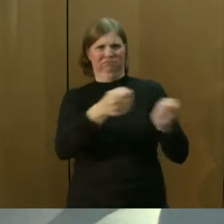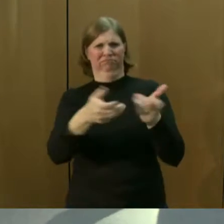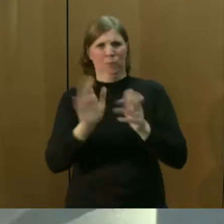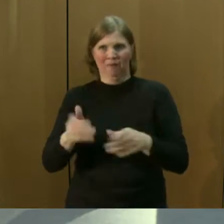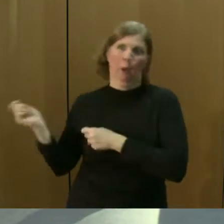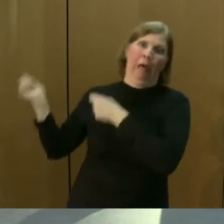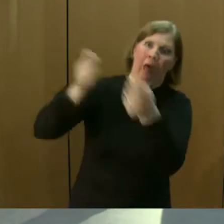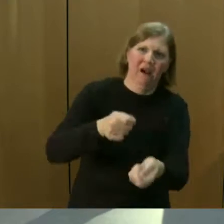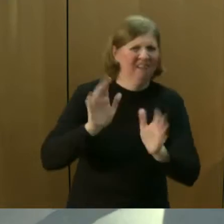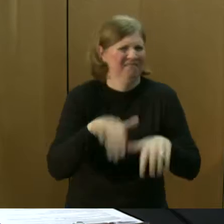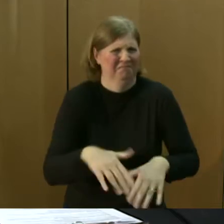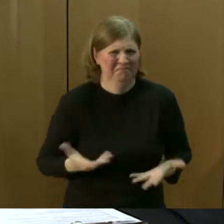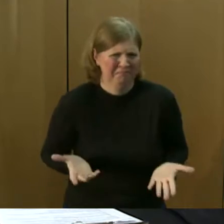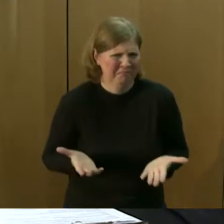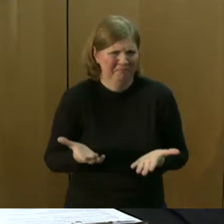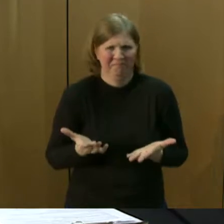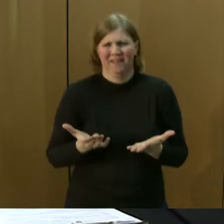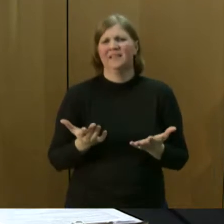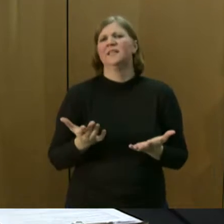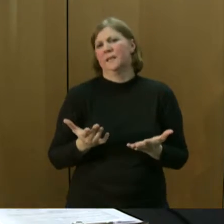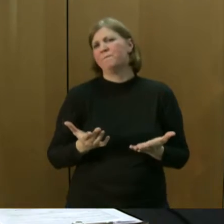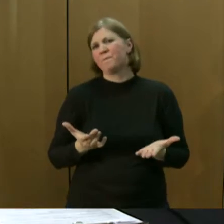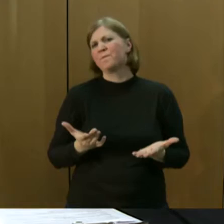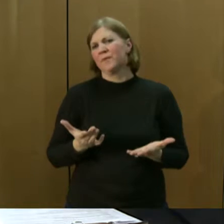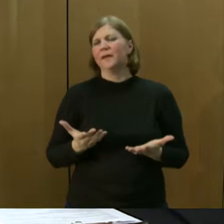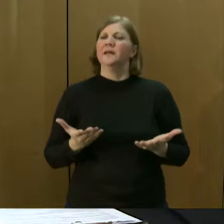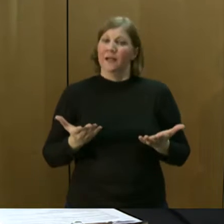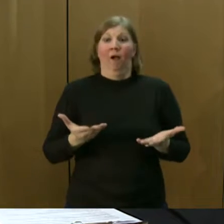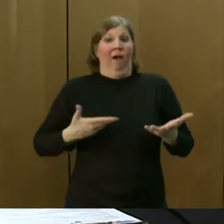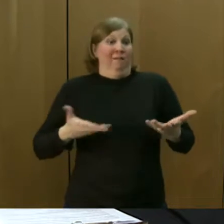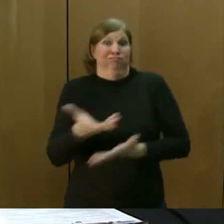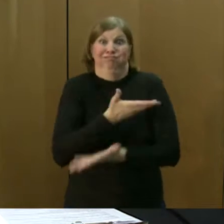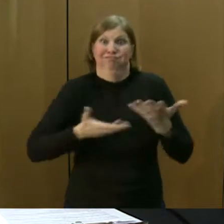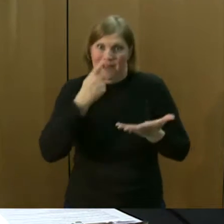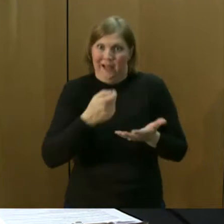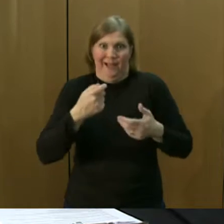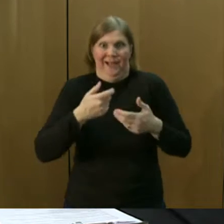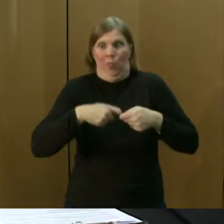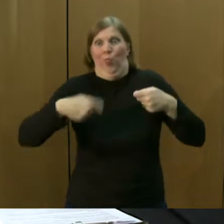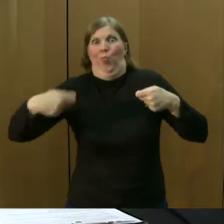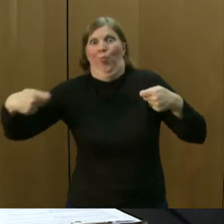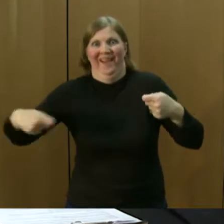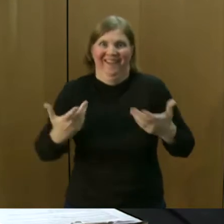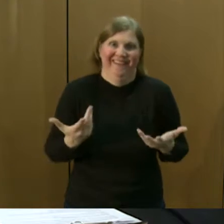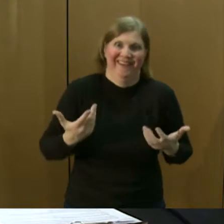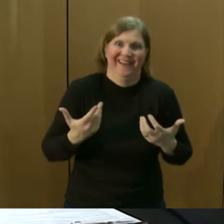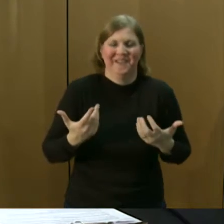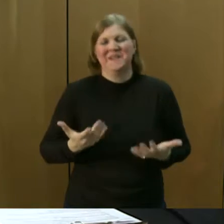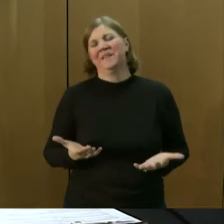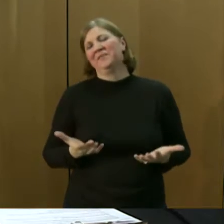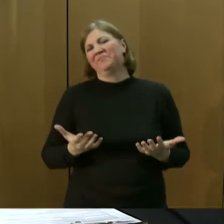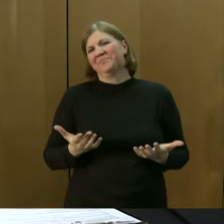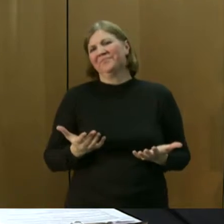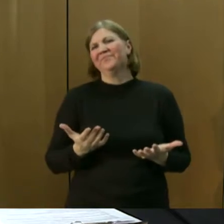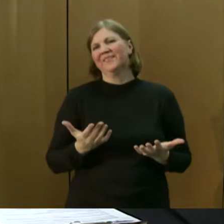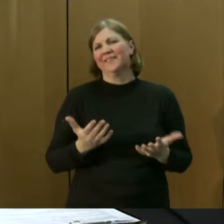are definite like areas in this discussion where we could spend hours talking about them and coming up with ideas. And I think that's probably enough to